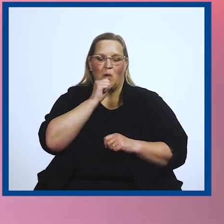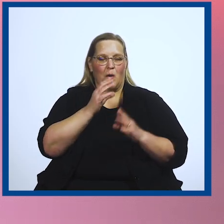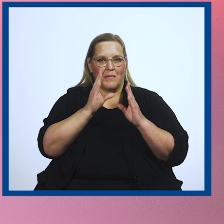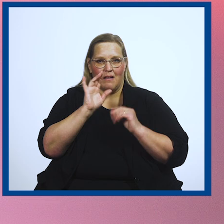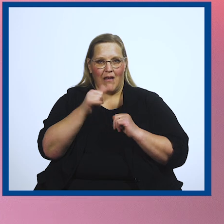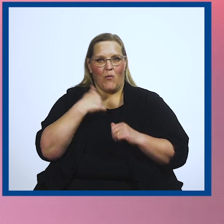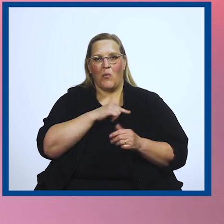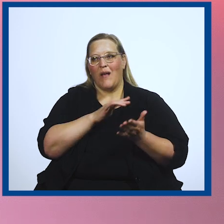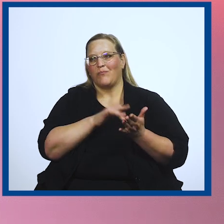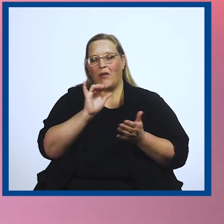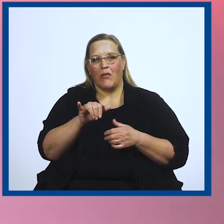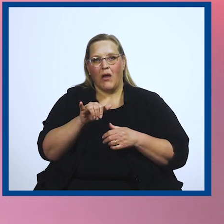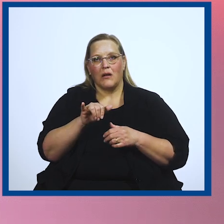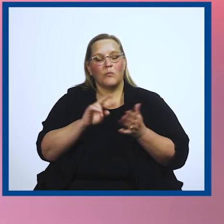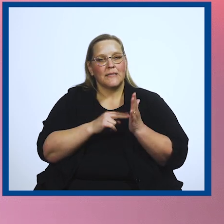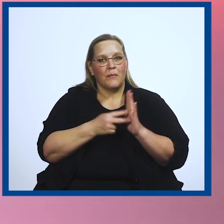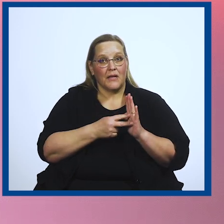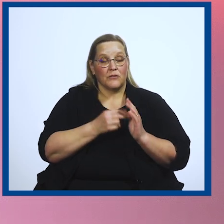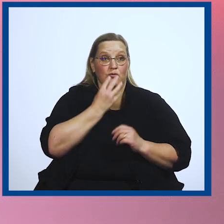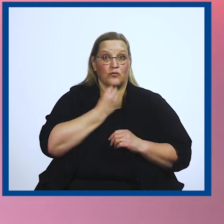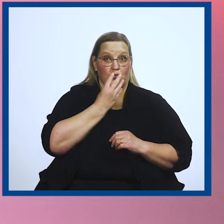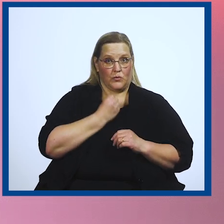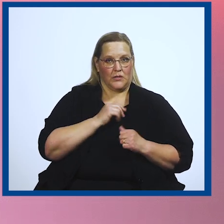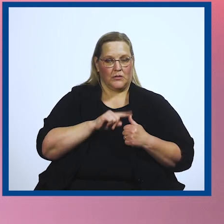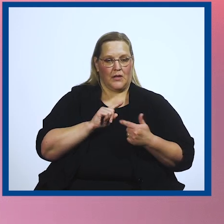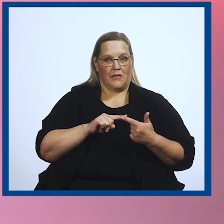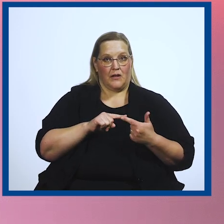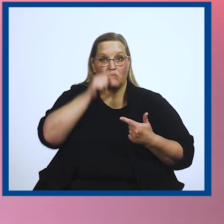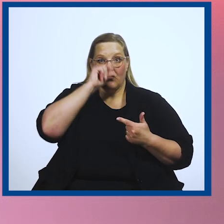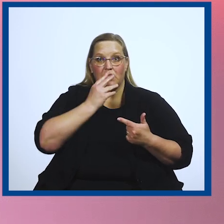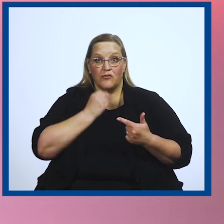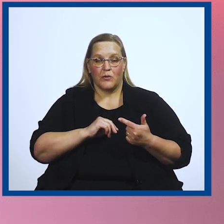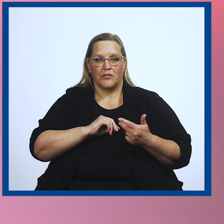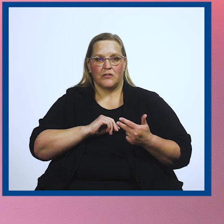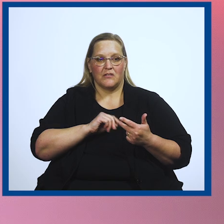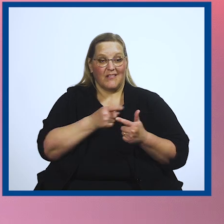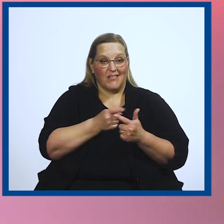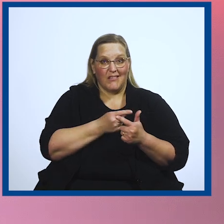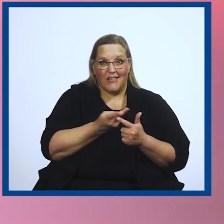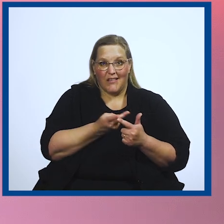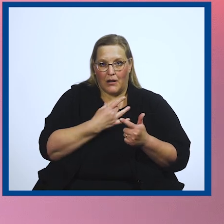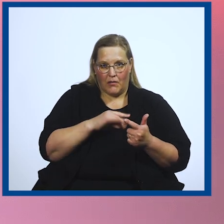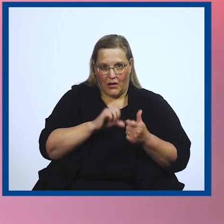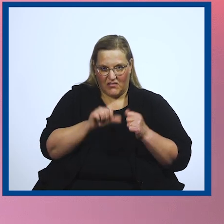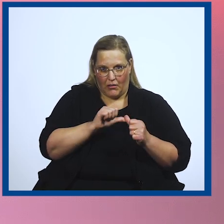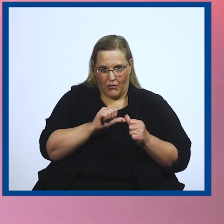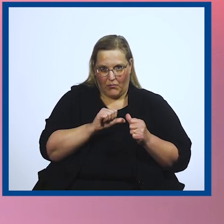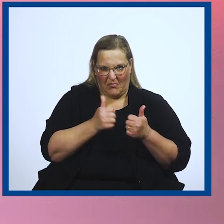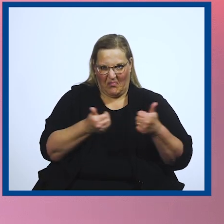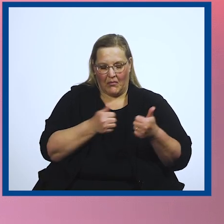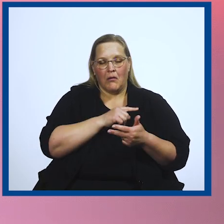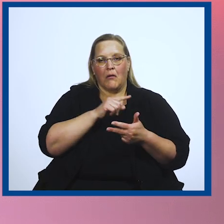was Jewish Jews, Jerusalem Jews, and then there was Greek Jews, and the Jewish Jews didn't like the Greek Jews, and not at all. No, they were totally